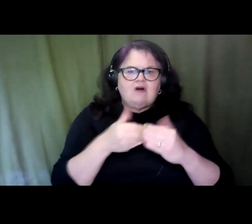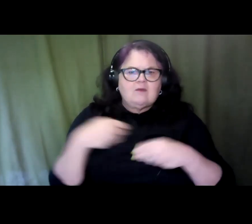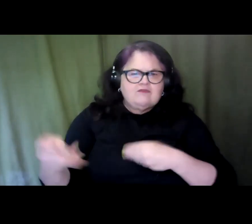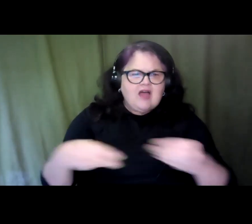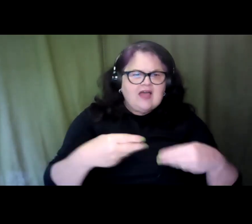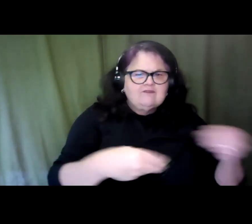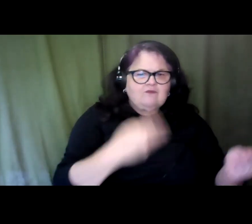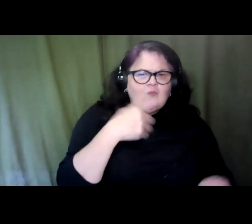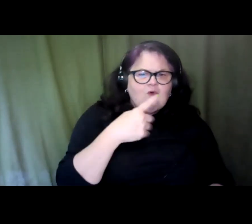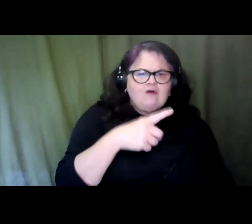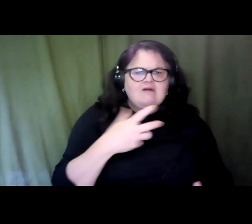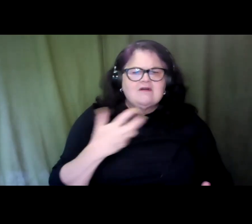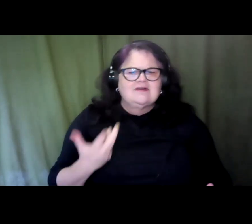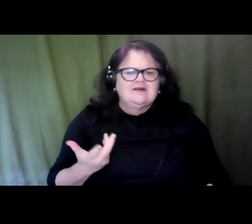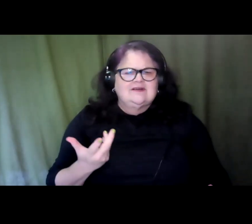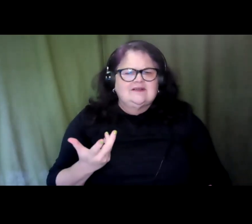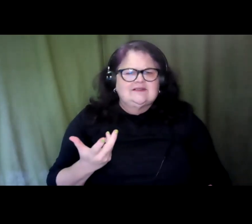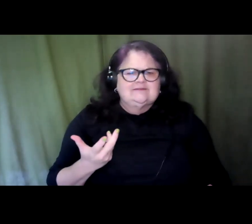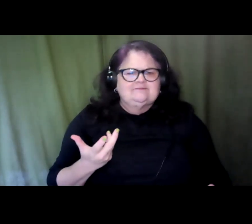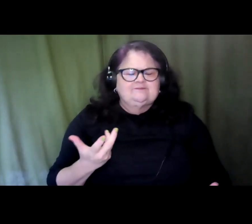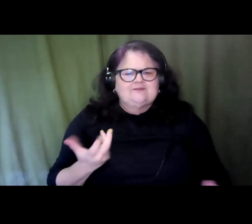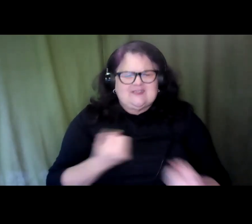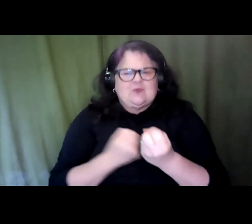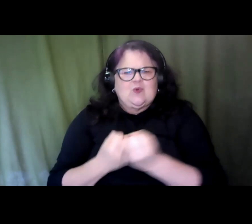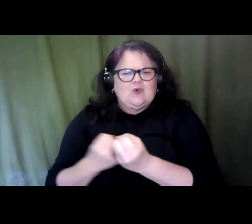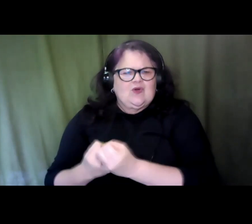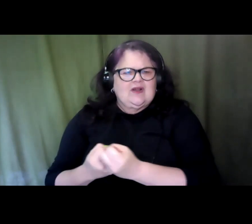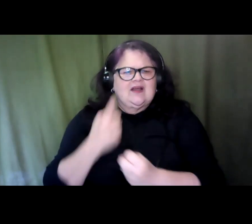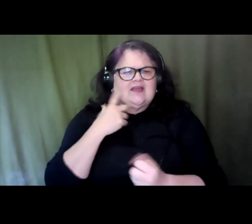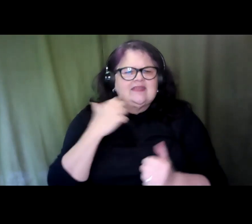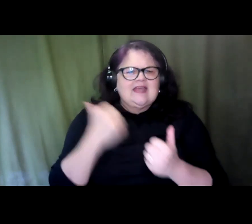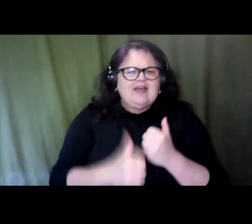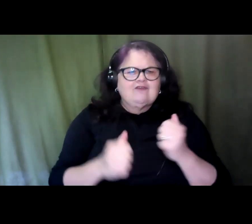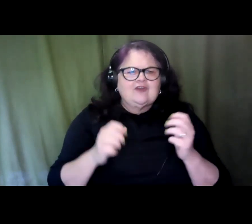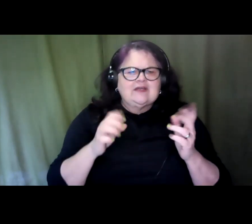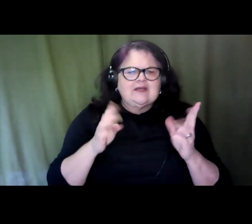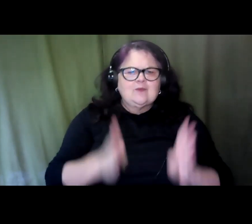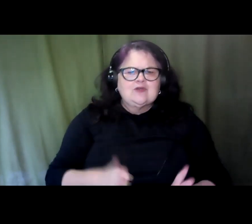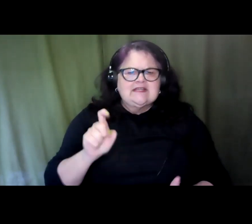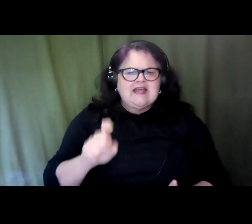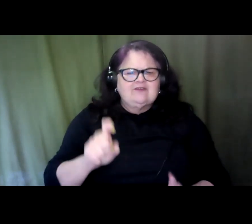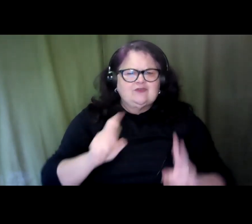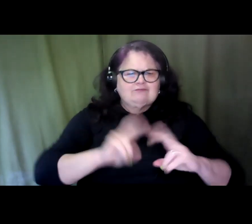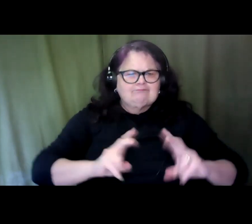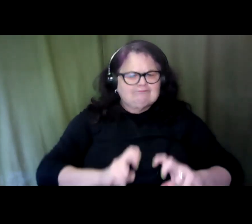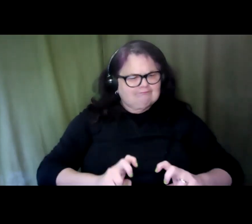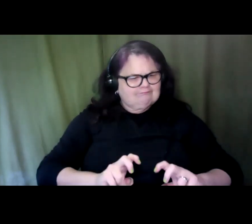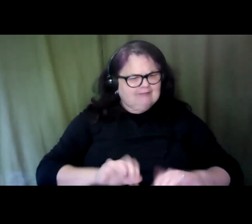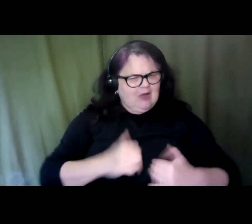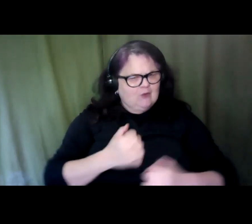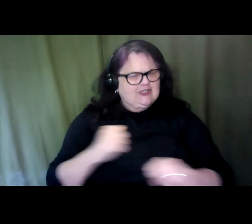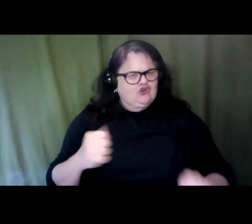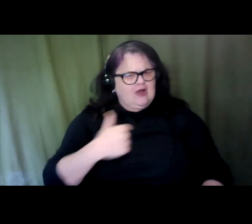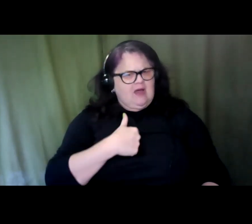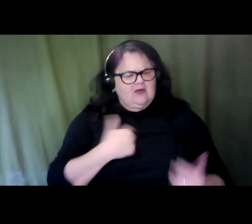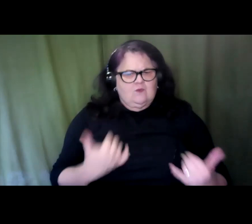for. And I think just sort of every person needs to sort of assess, how secure am I in this moment